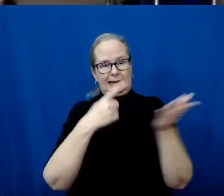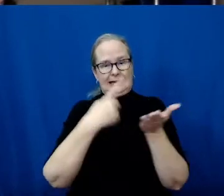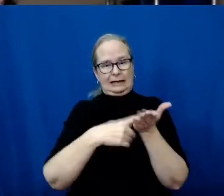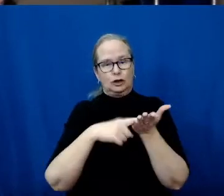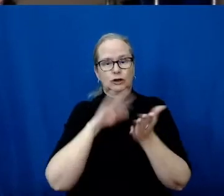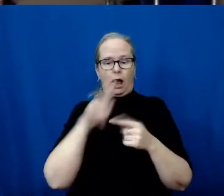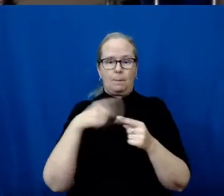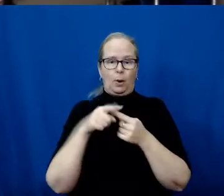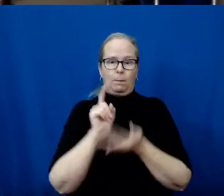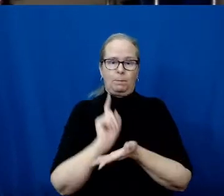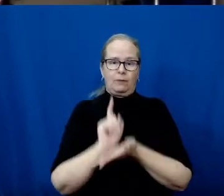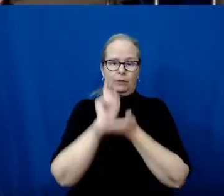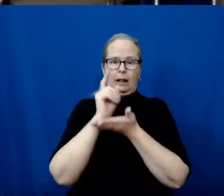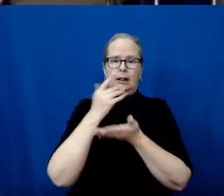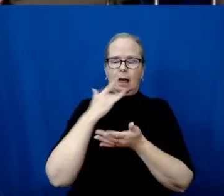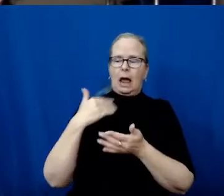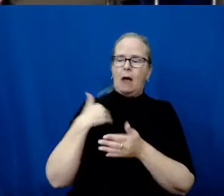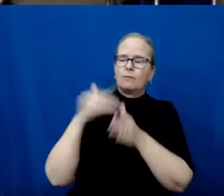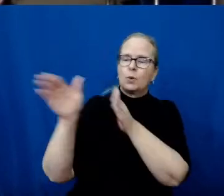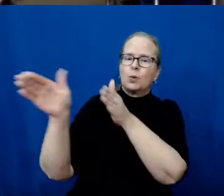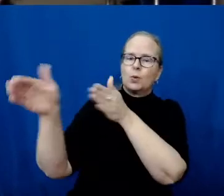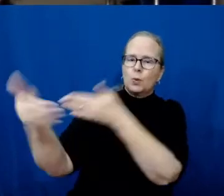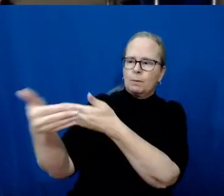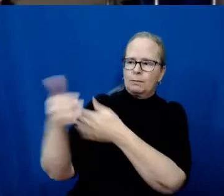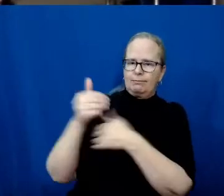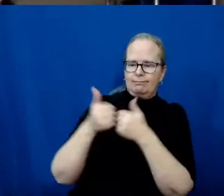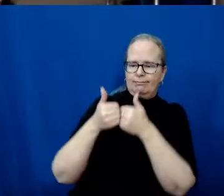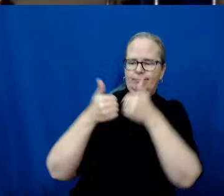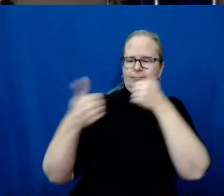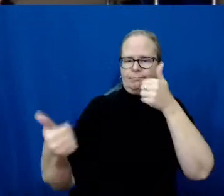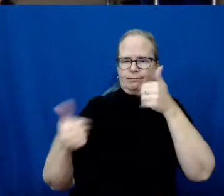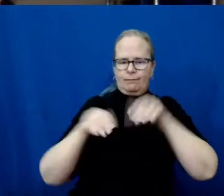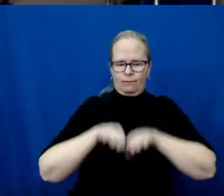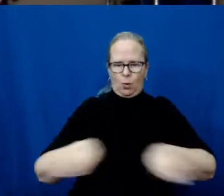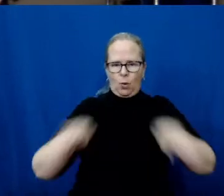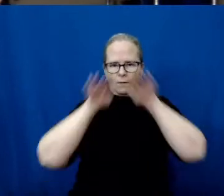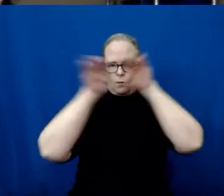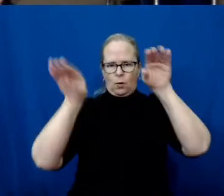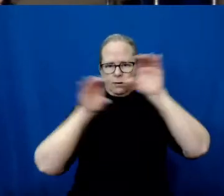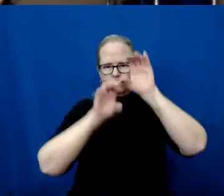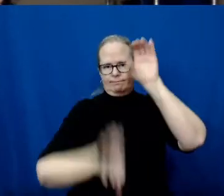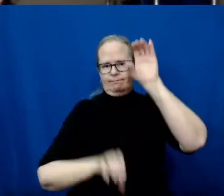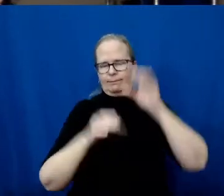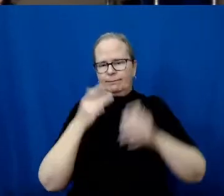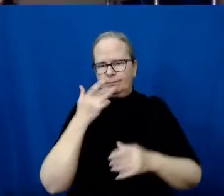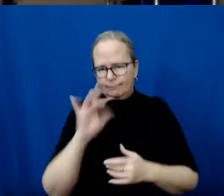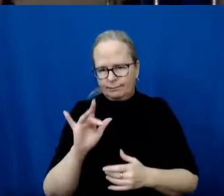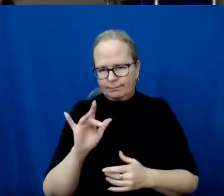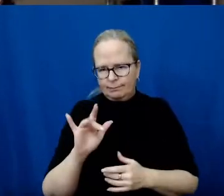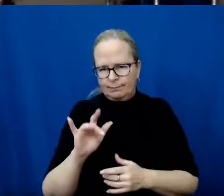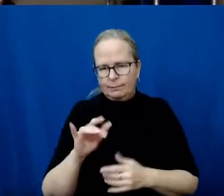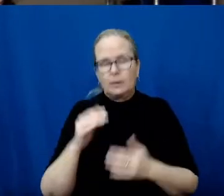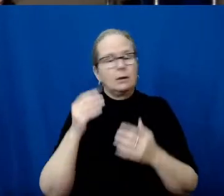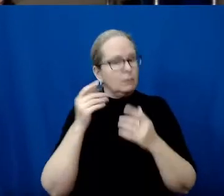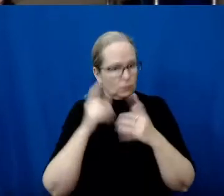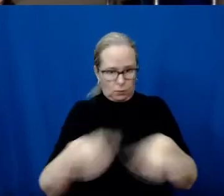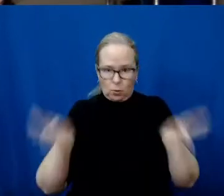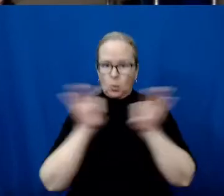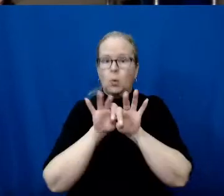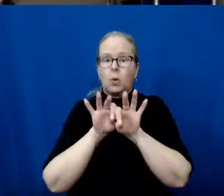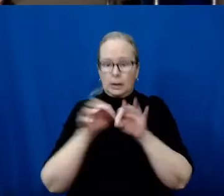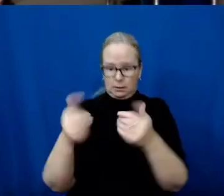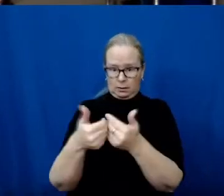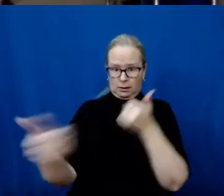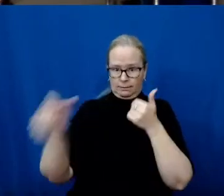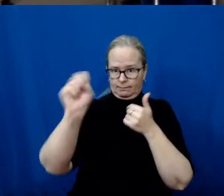about, because I know a lot of people who have successfully done this as well in, 2-bedroom apartments with a shared bathroom.